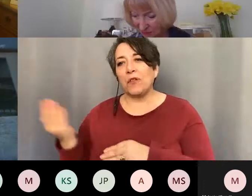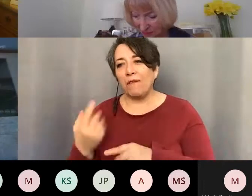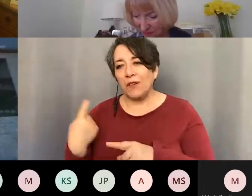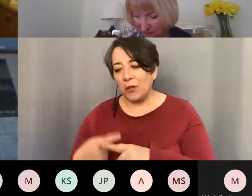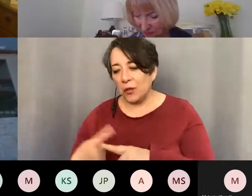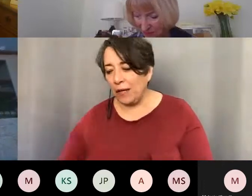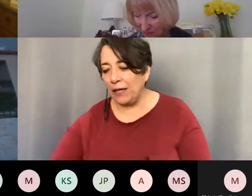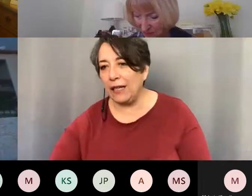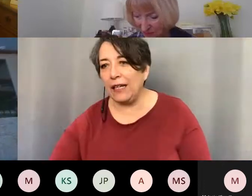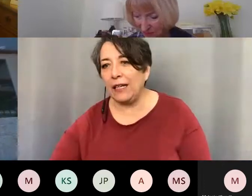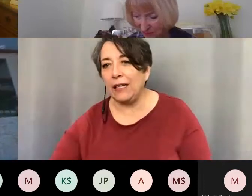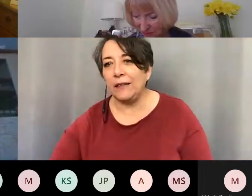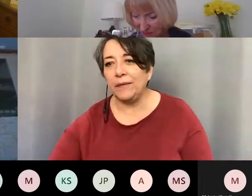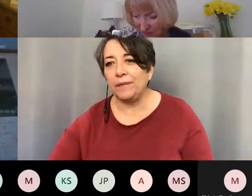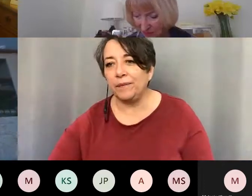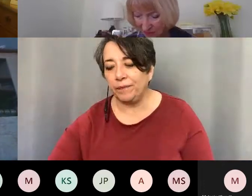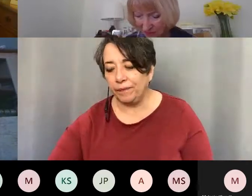to be.